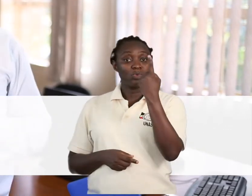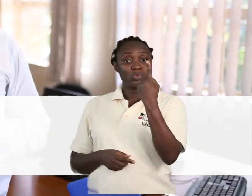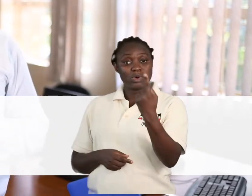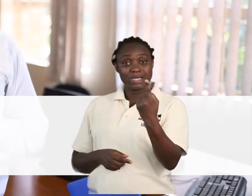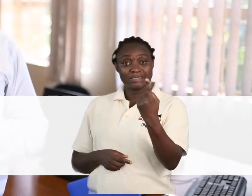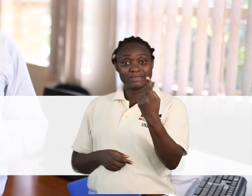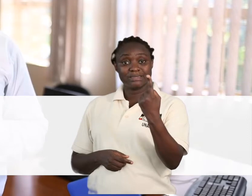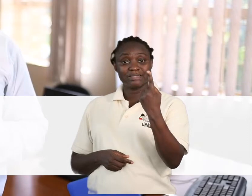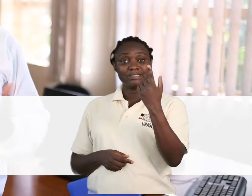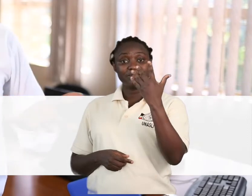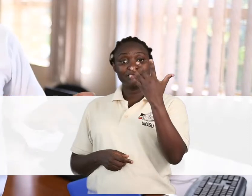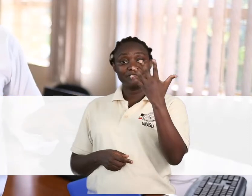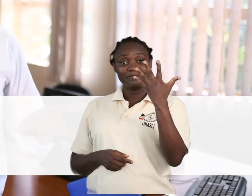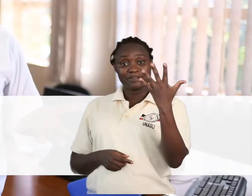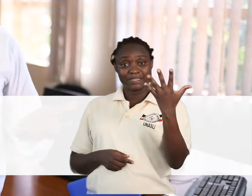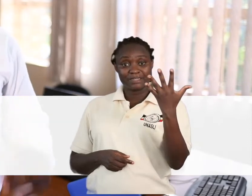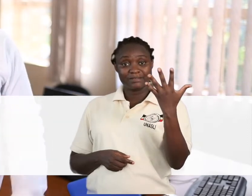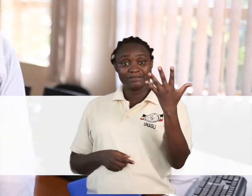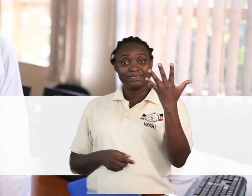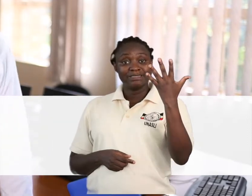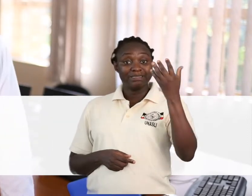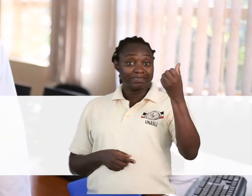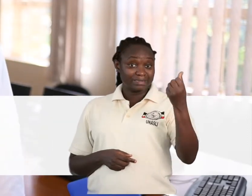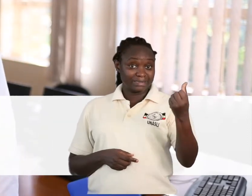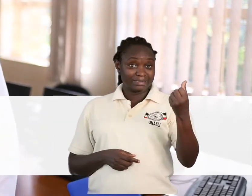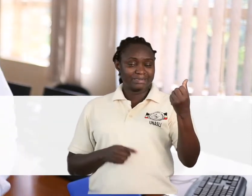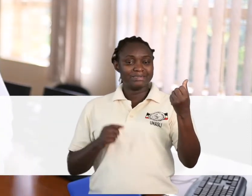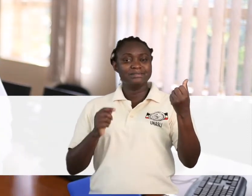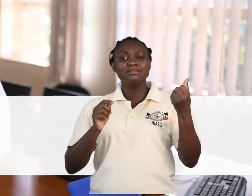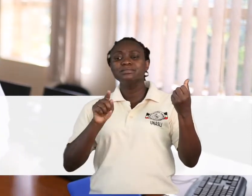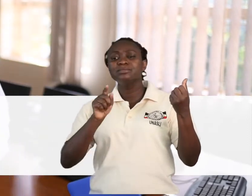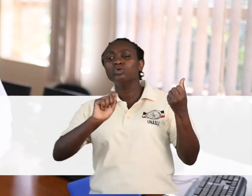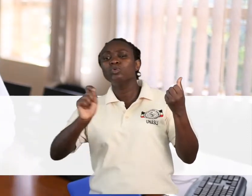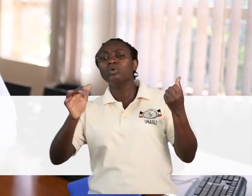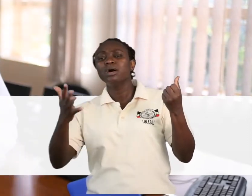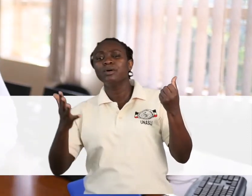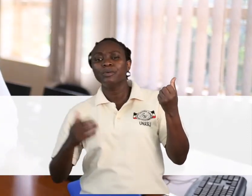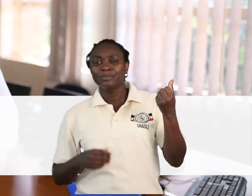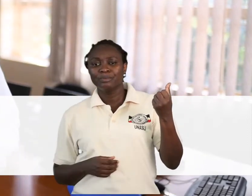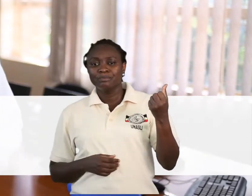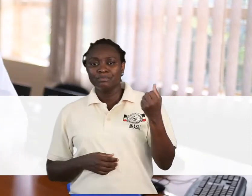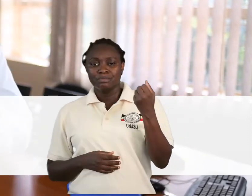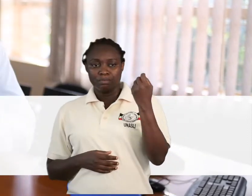156 in Roman numerals. You're writing